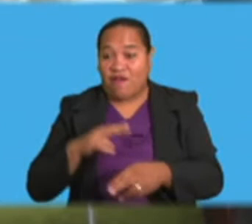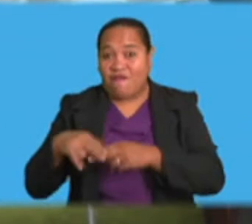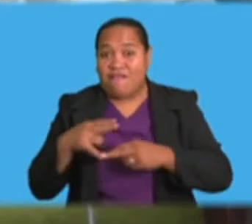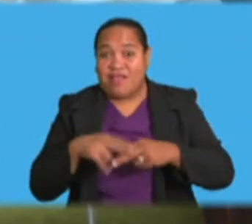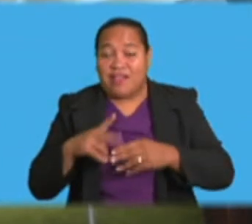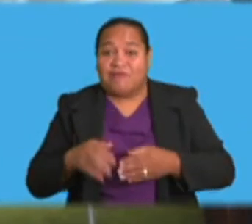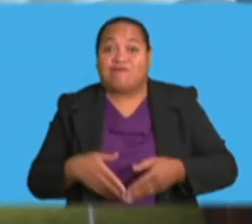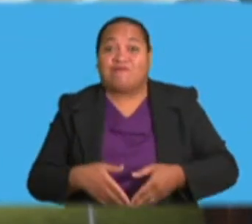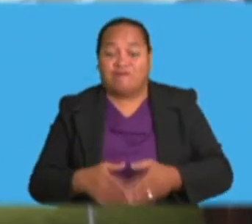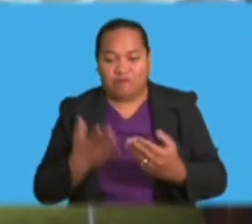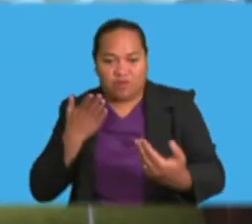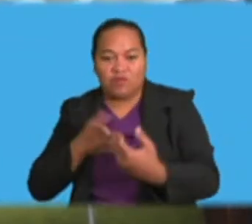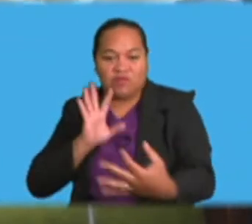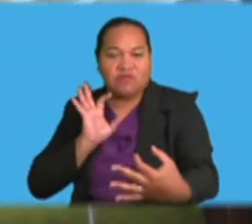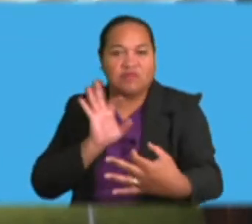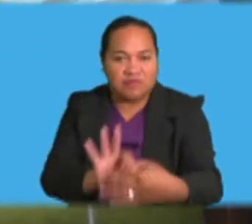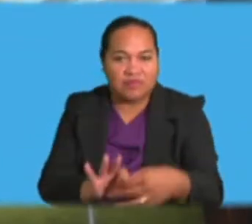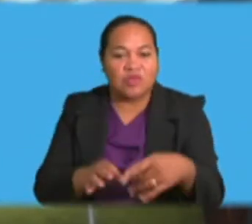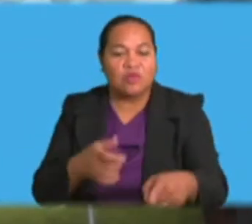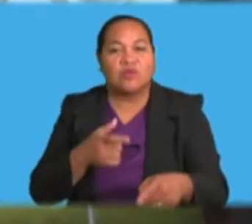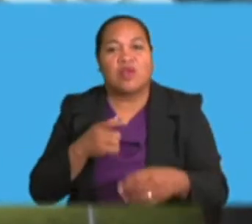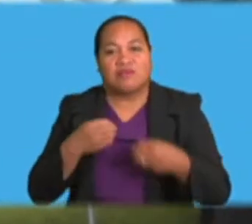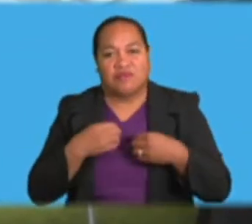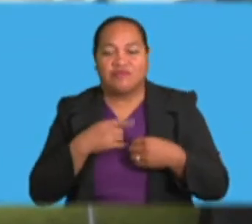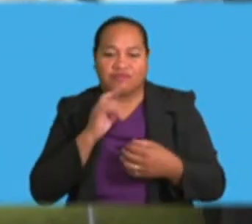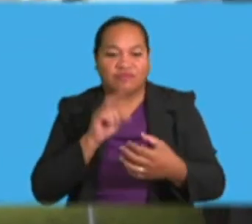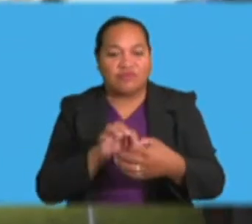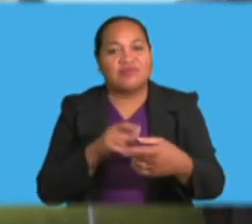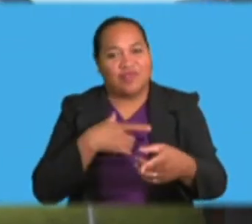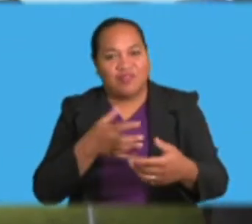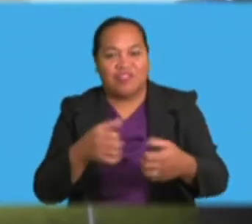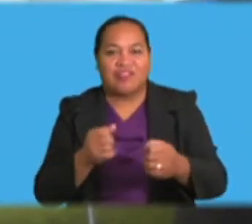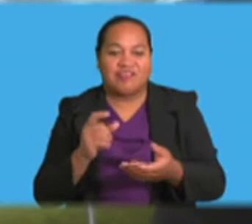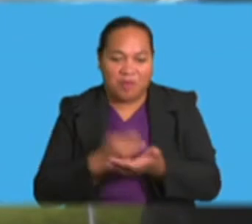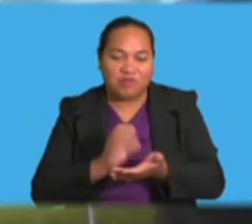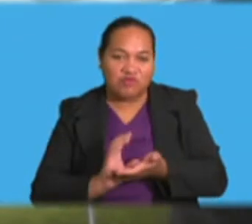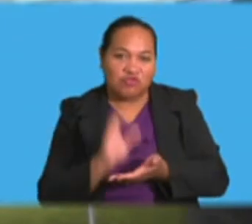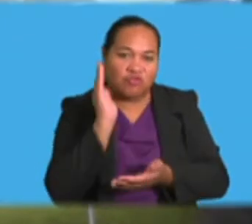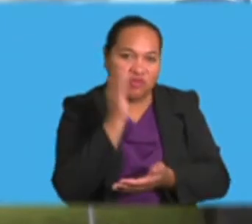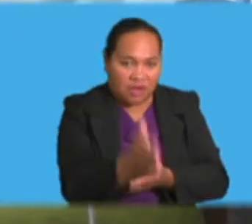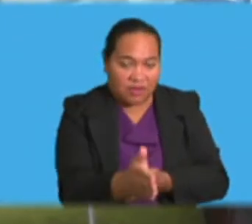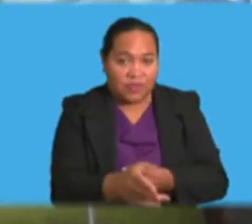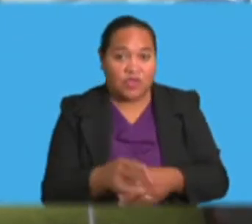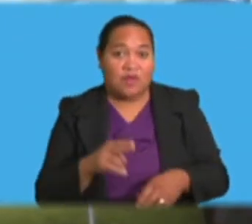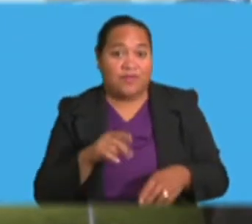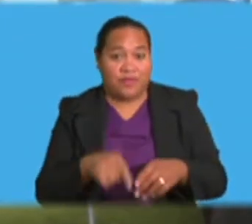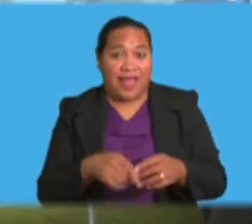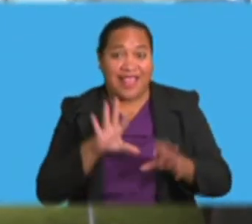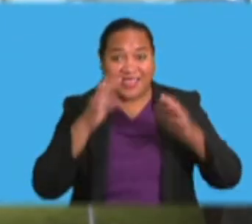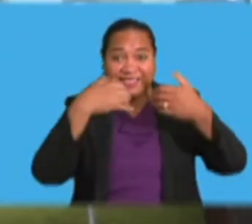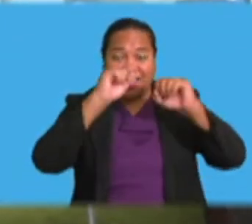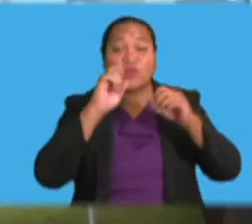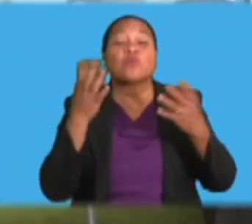direct relationship with the landowners to give them returns. The success of the lease security bonus payout, or LSBP, is reflected